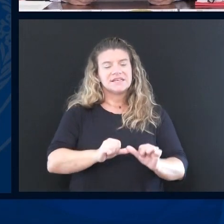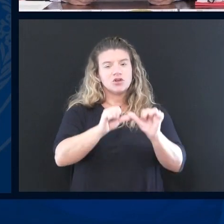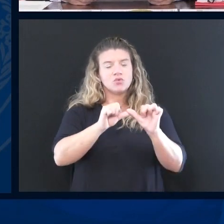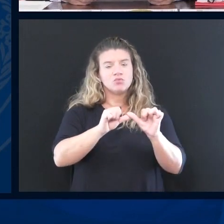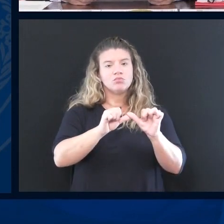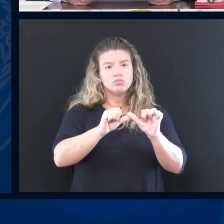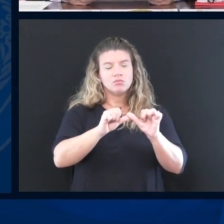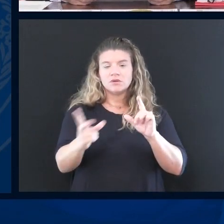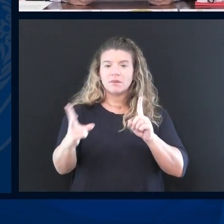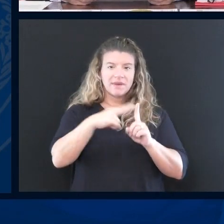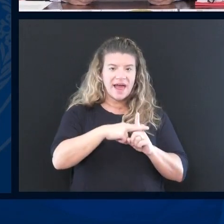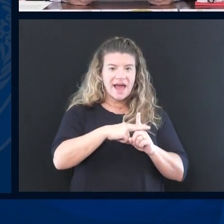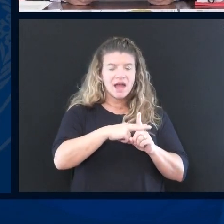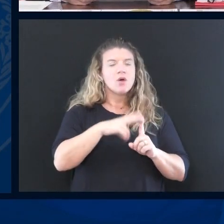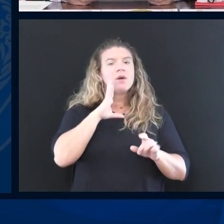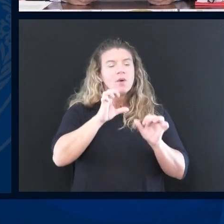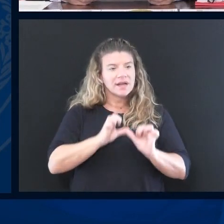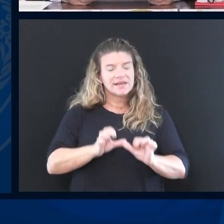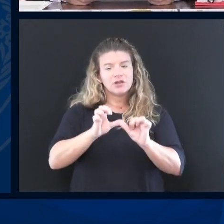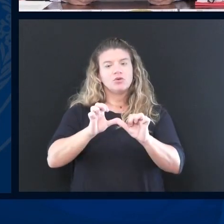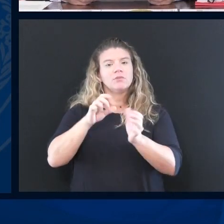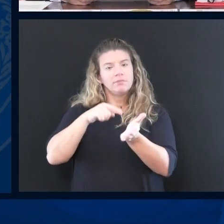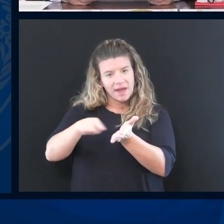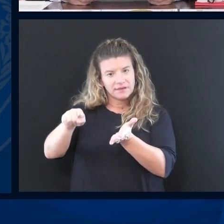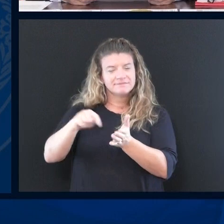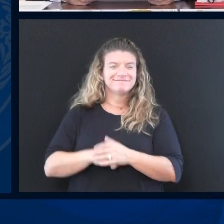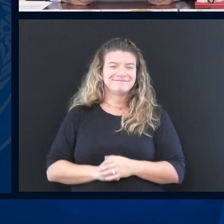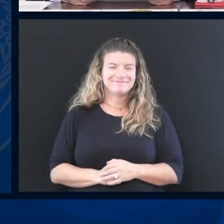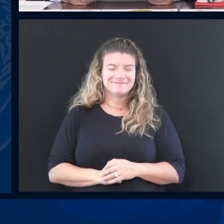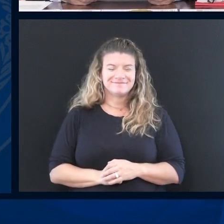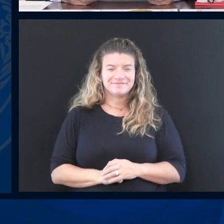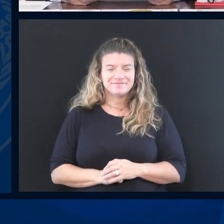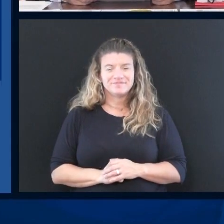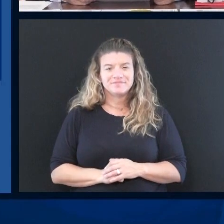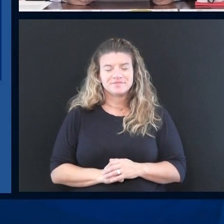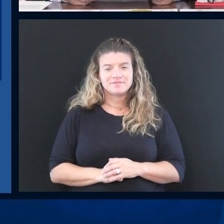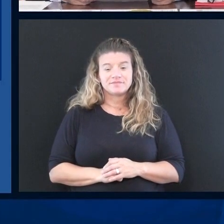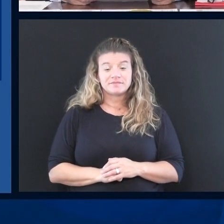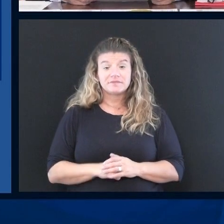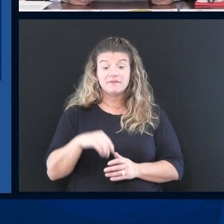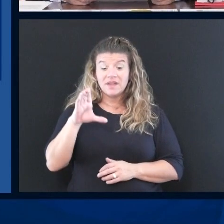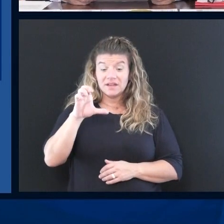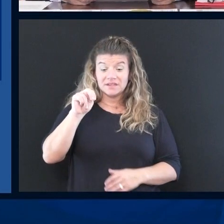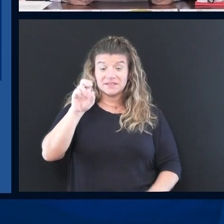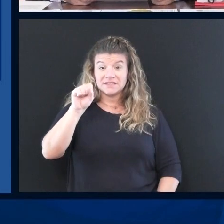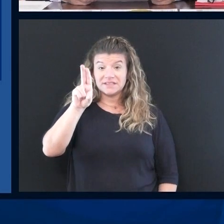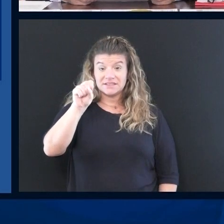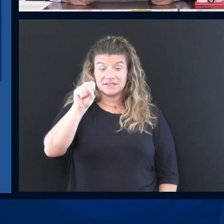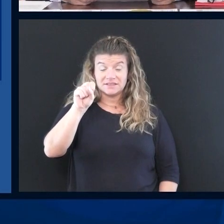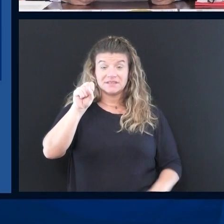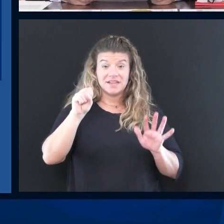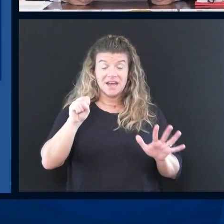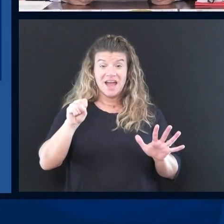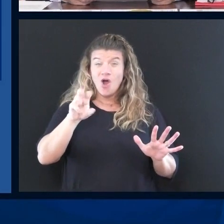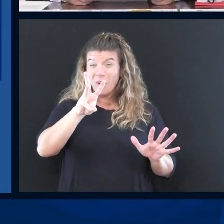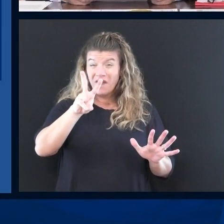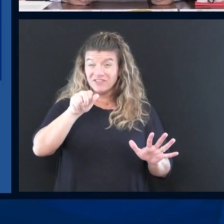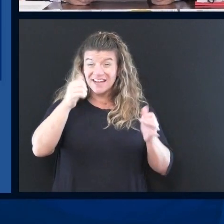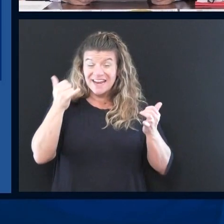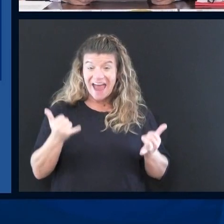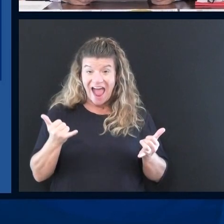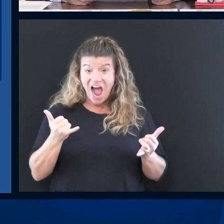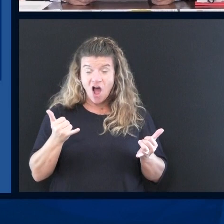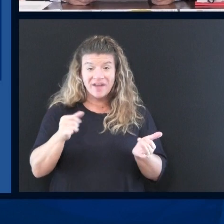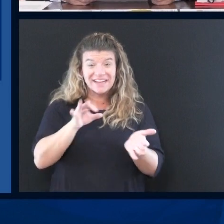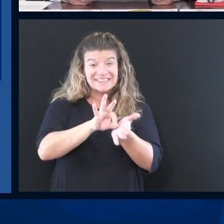to apply, and we'll continue to send the money out. From the standpoint of our census, West Virginia is now